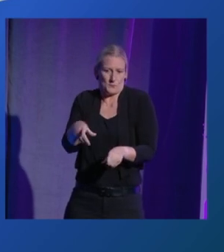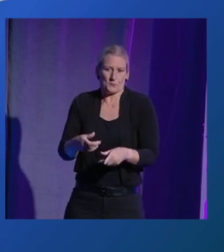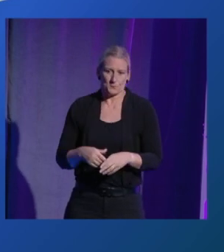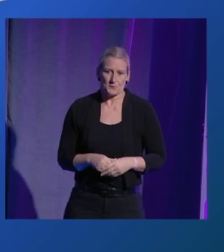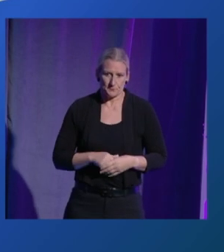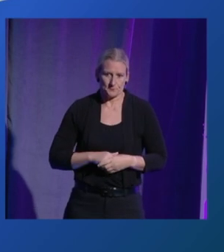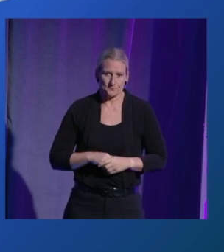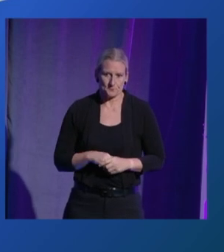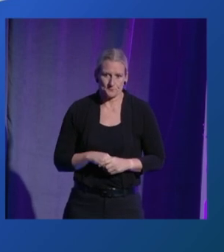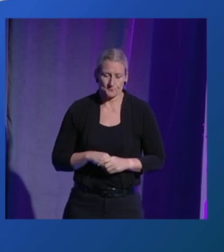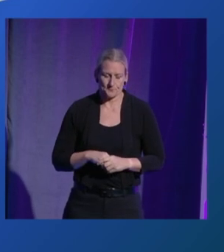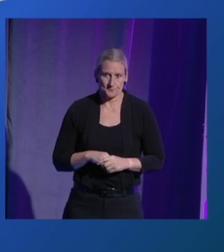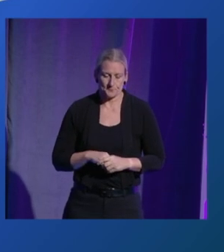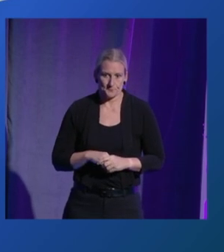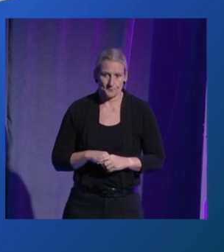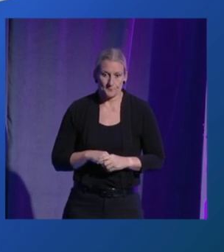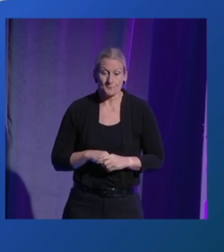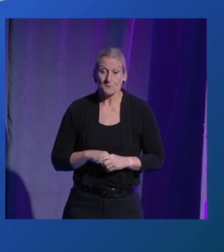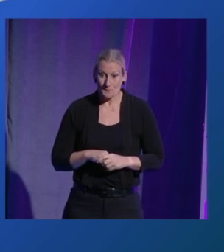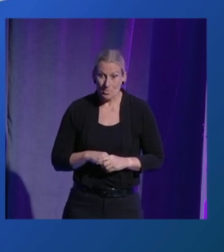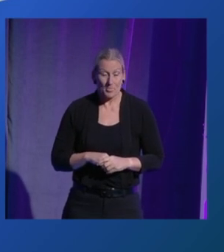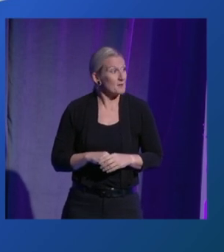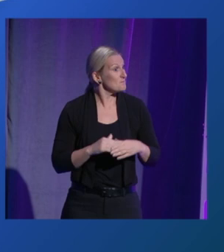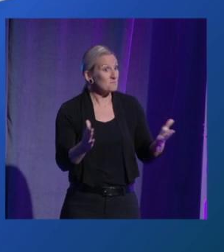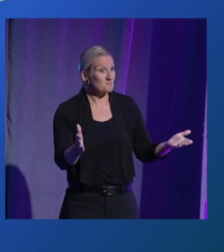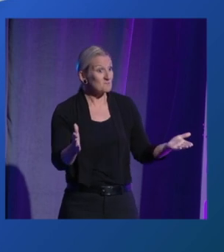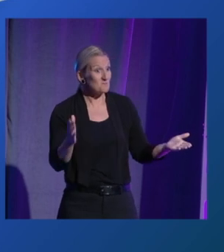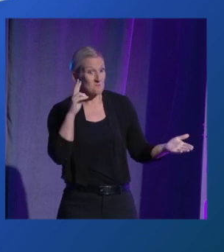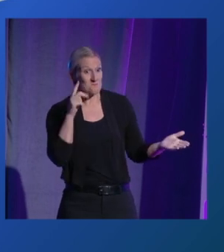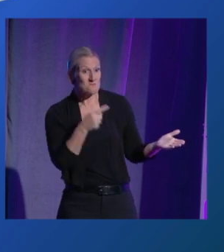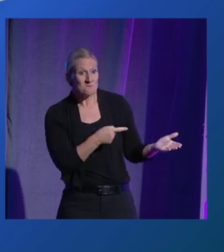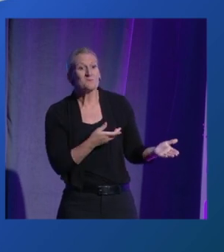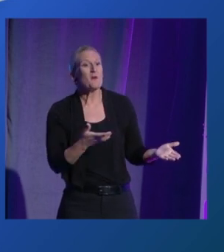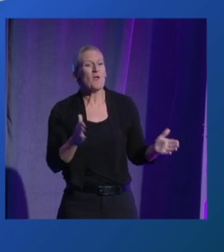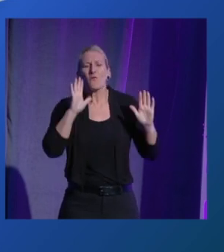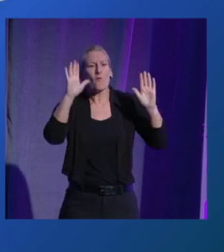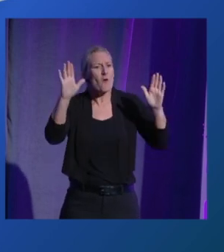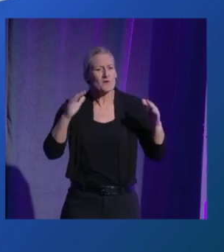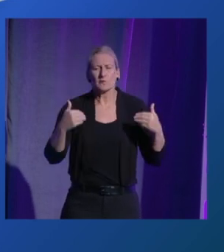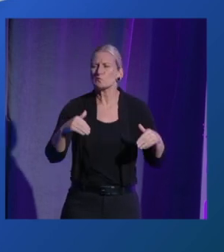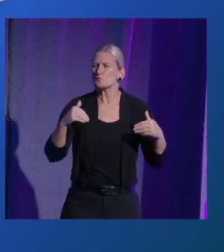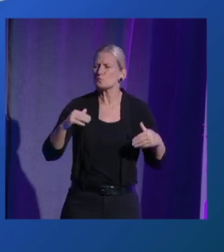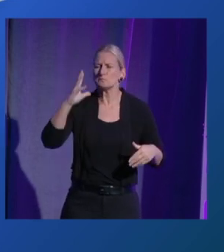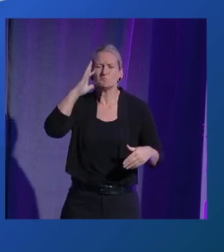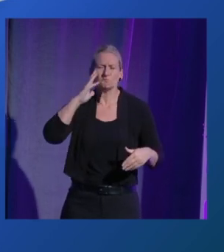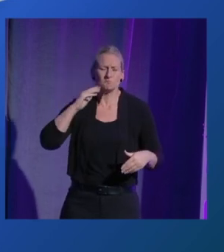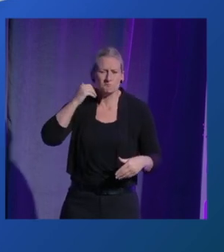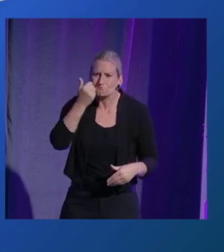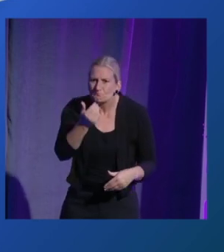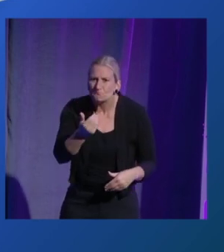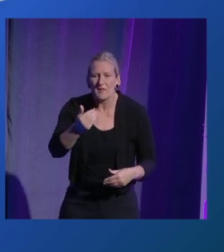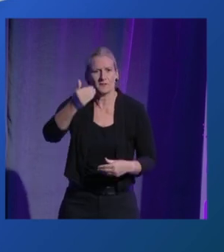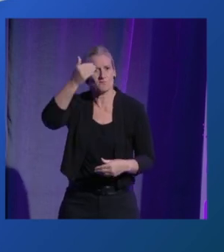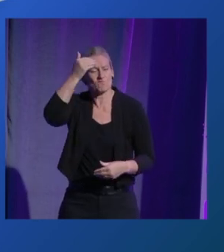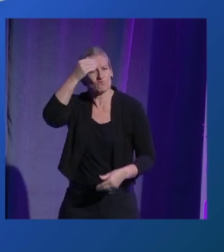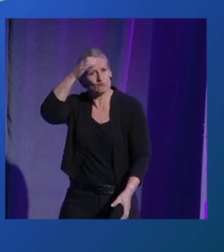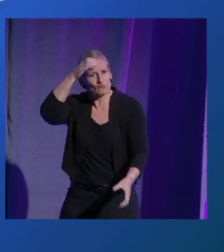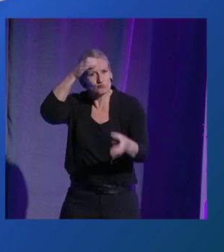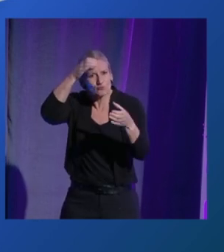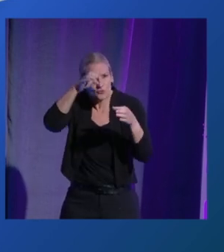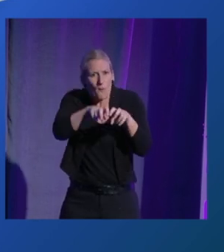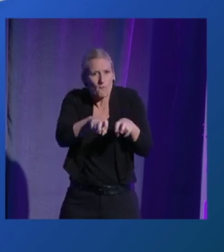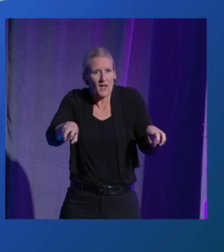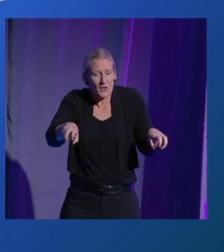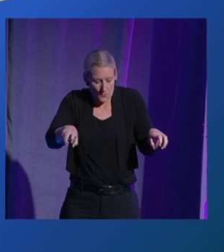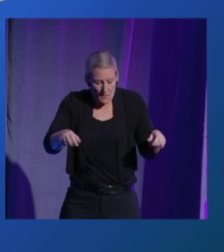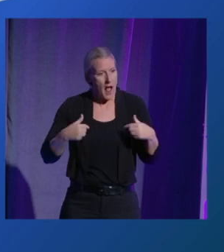all so much as you can see we have an incredibly uh experienced and knowledgeable panel I will start off by